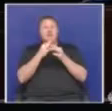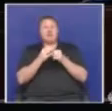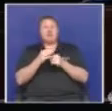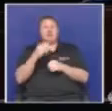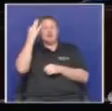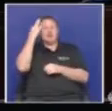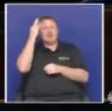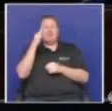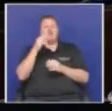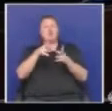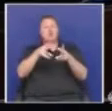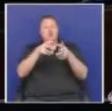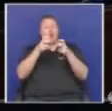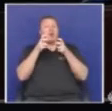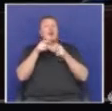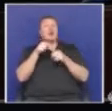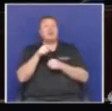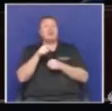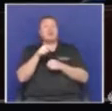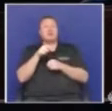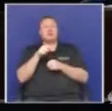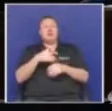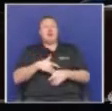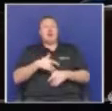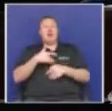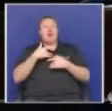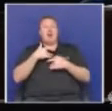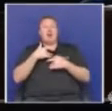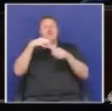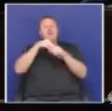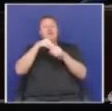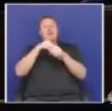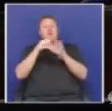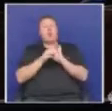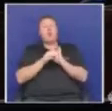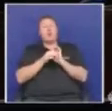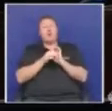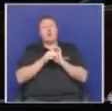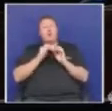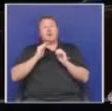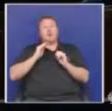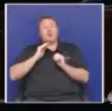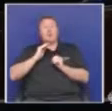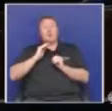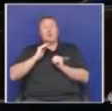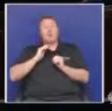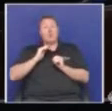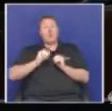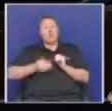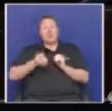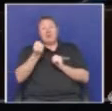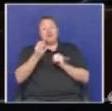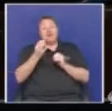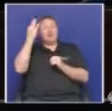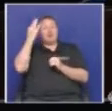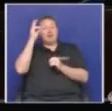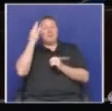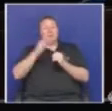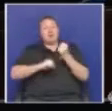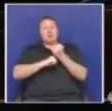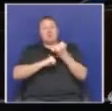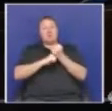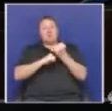state recognizes that by a life within the home, women gives to the state a support without which